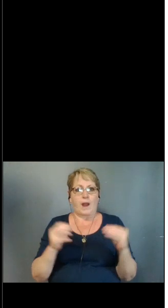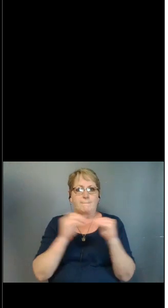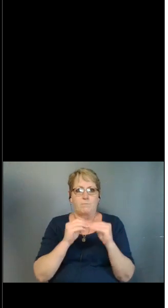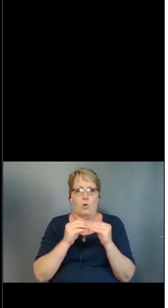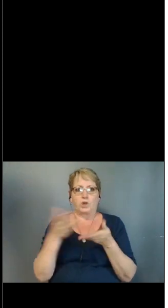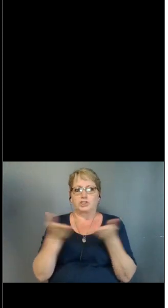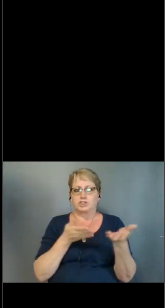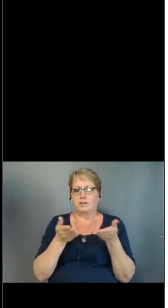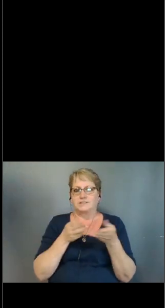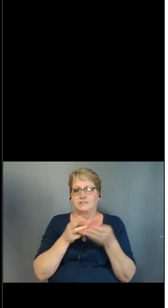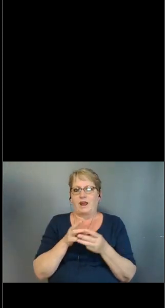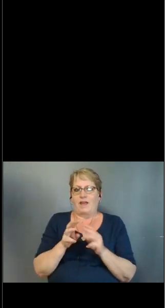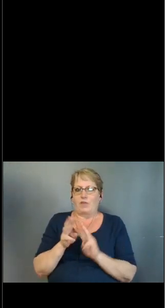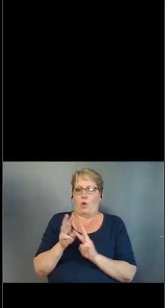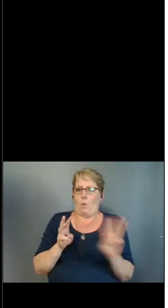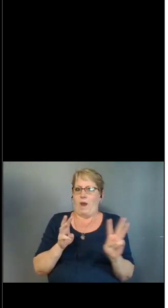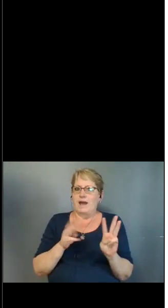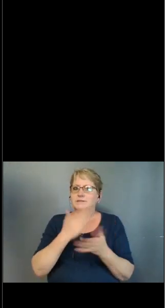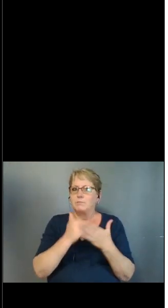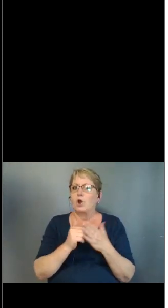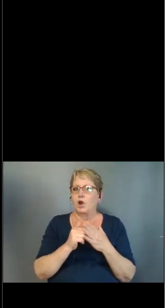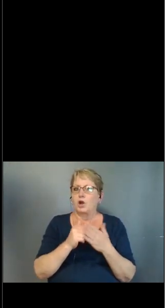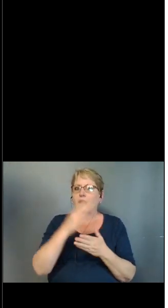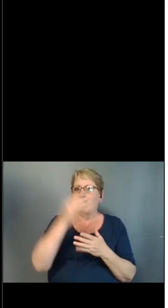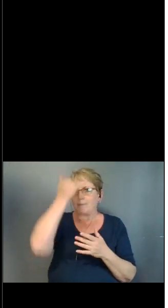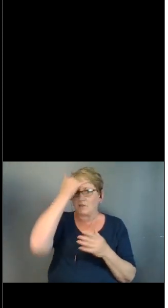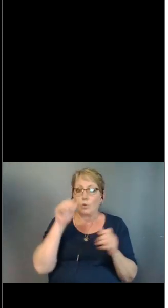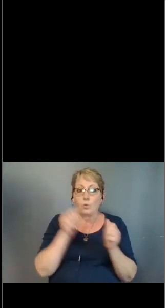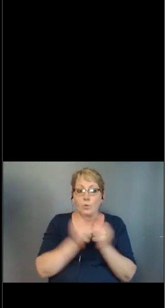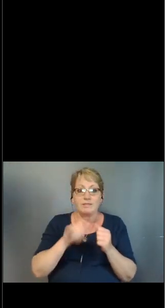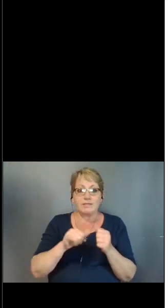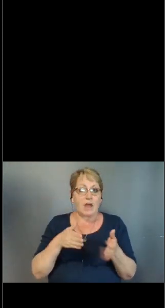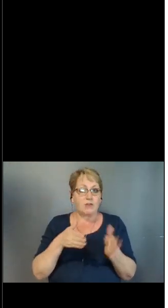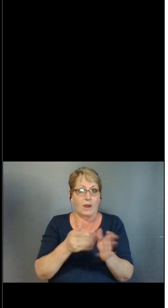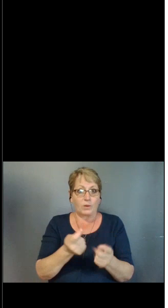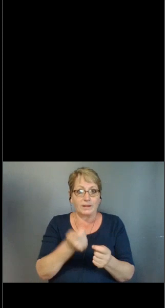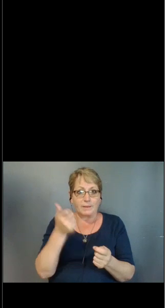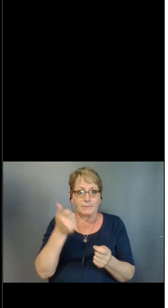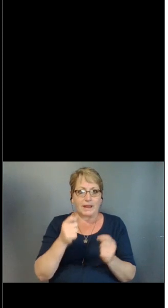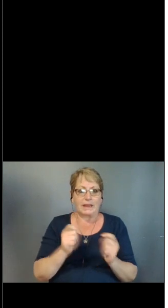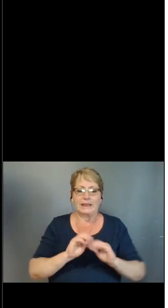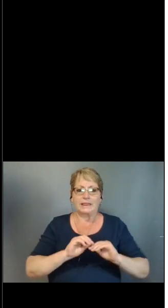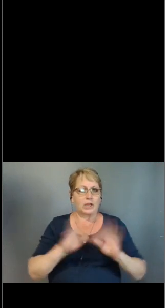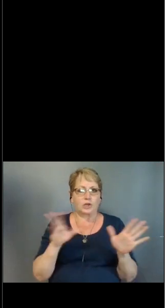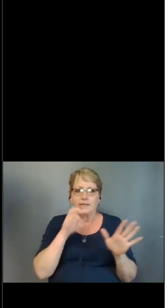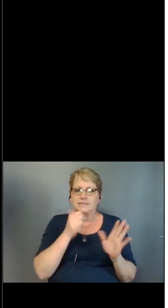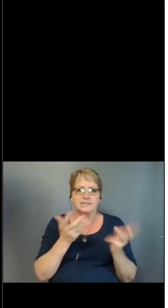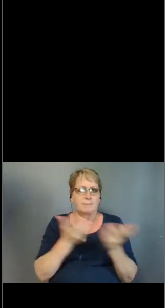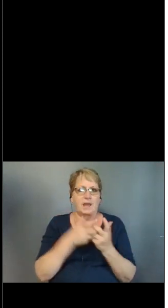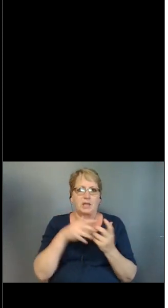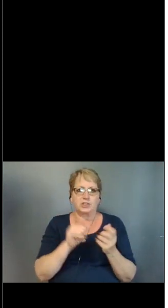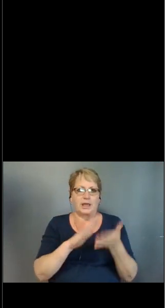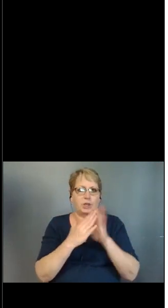of Buffalo. And with this route eliminated, that clearly does not match that community